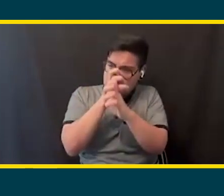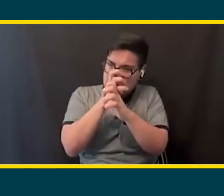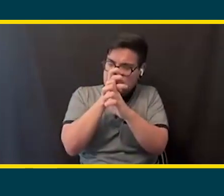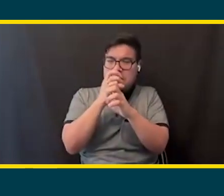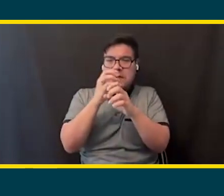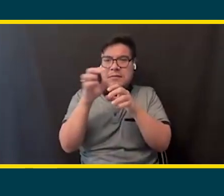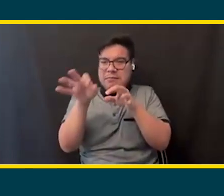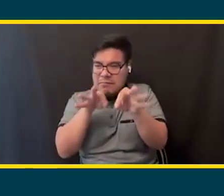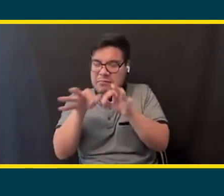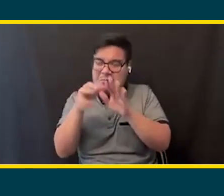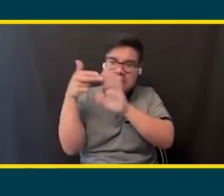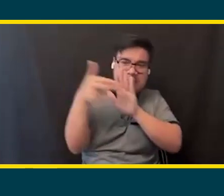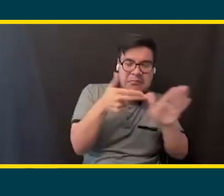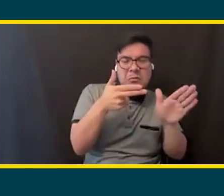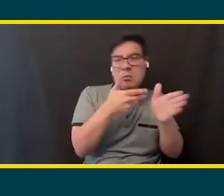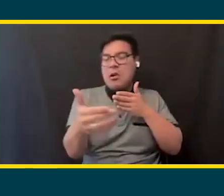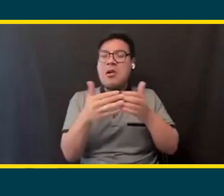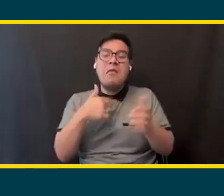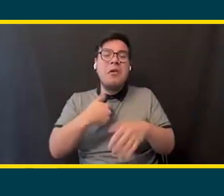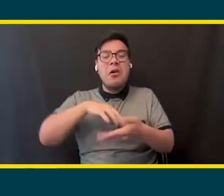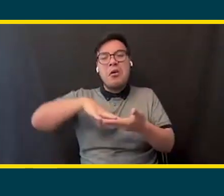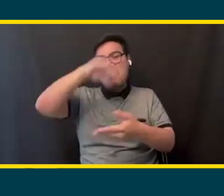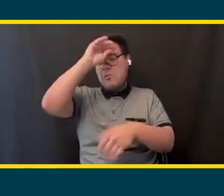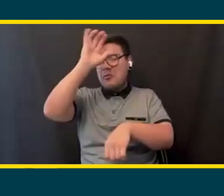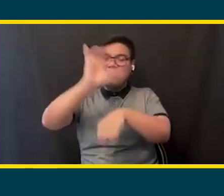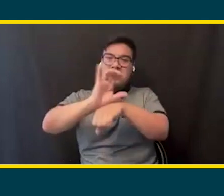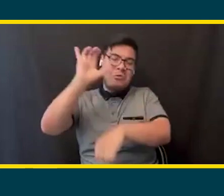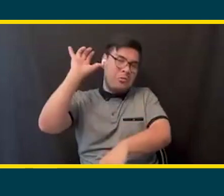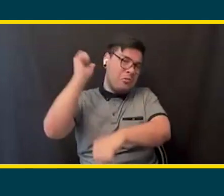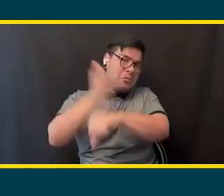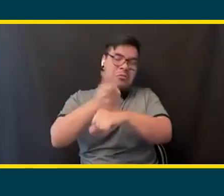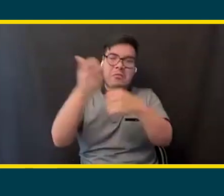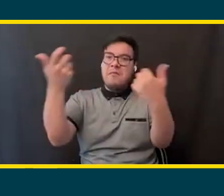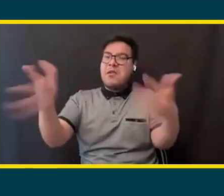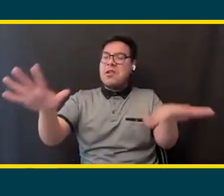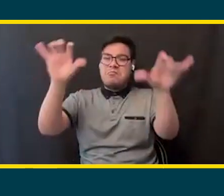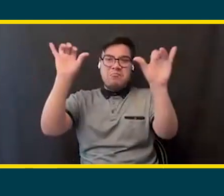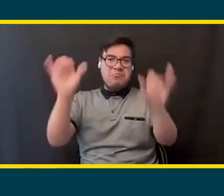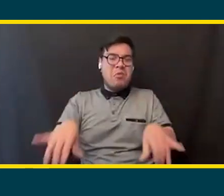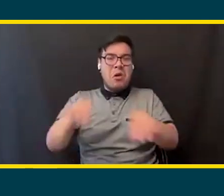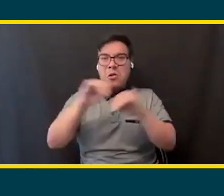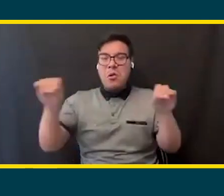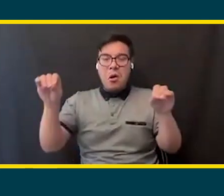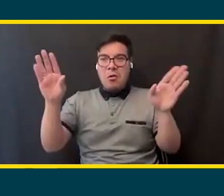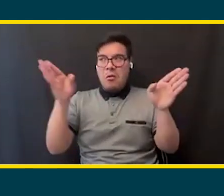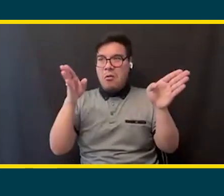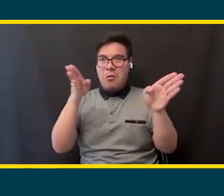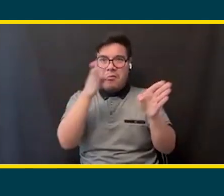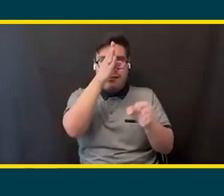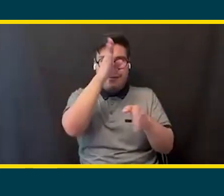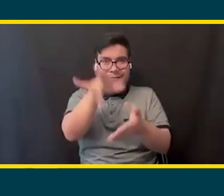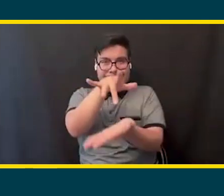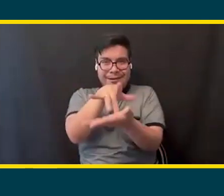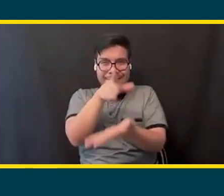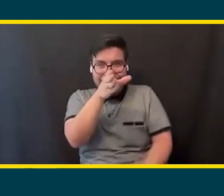whatever I learned in the church, that is it. There's no gray. What is that? This is Adrian.